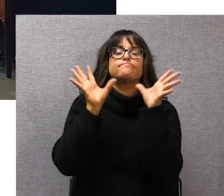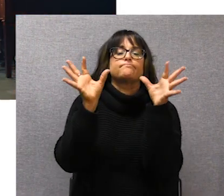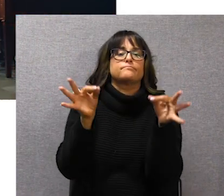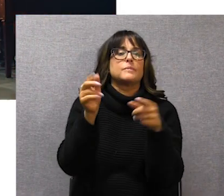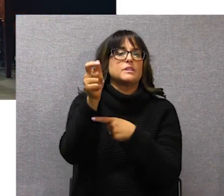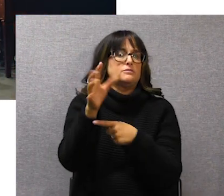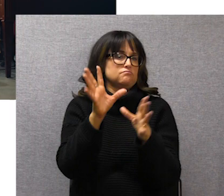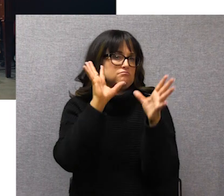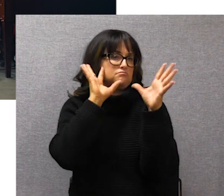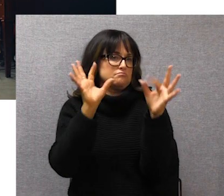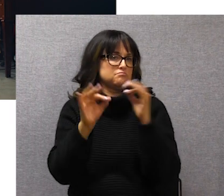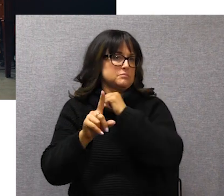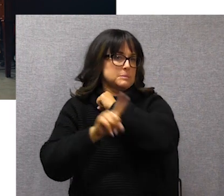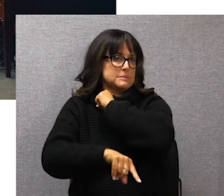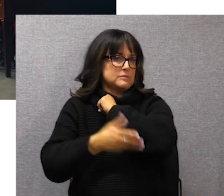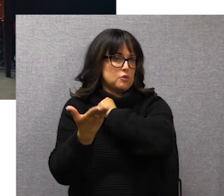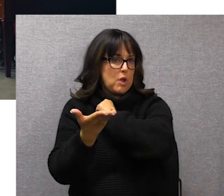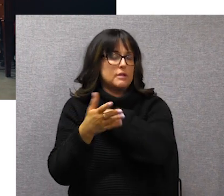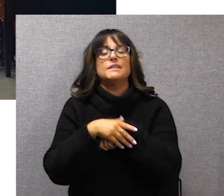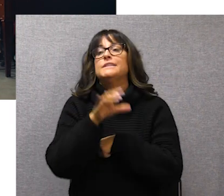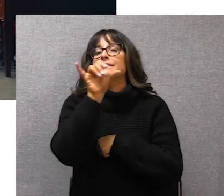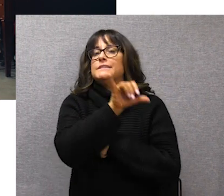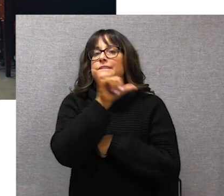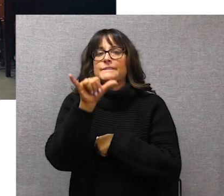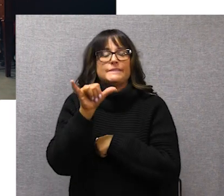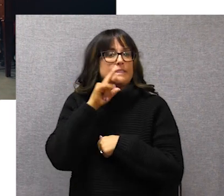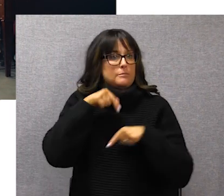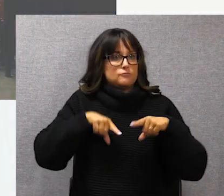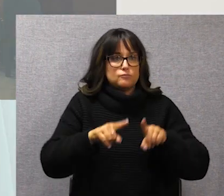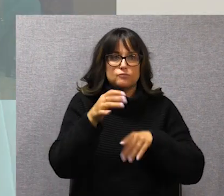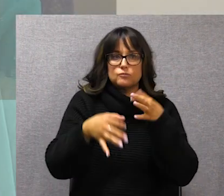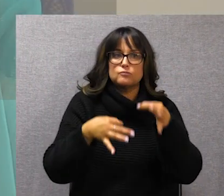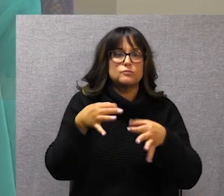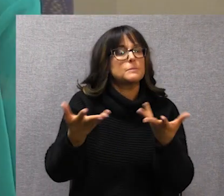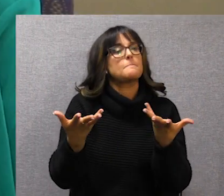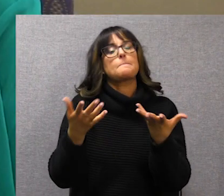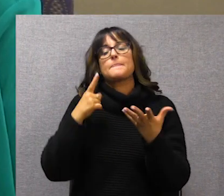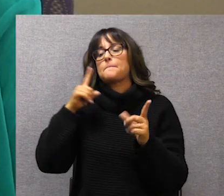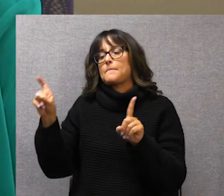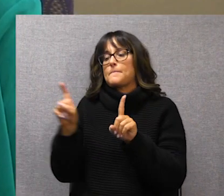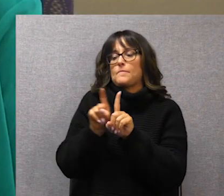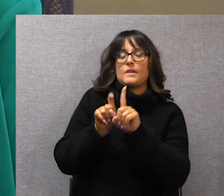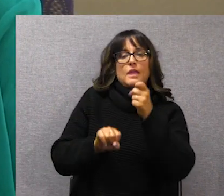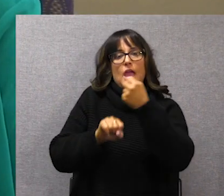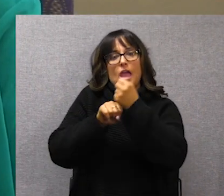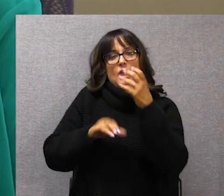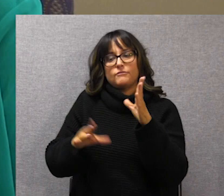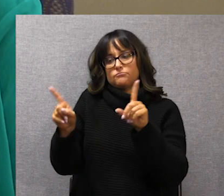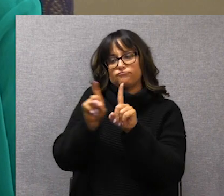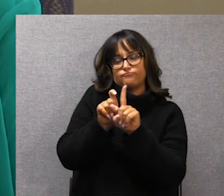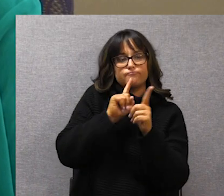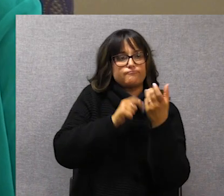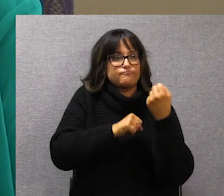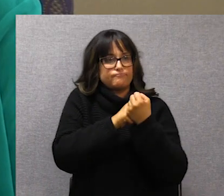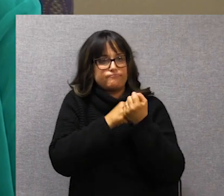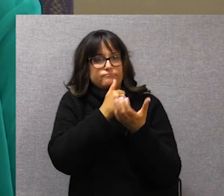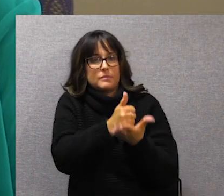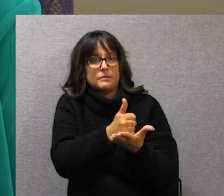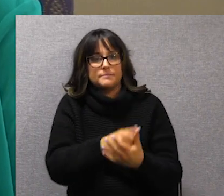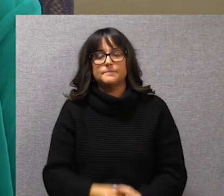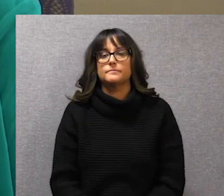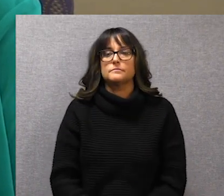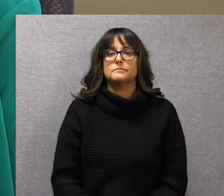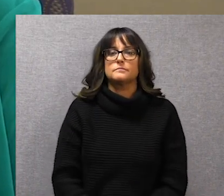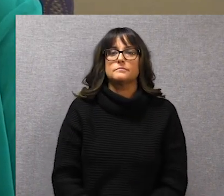your victim advocate will be by your side to help you through the process. I would want anyone who's been a victim of abuse